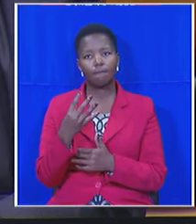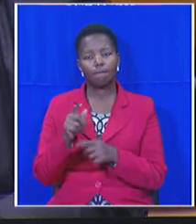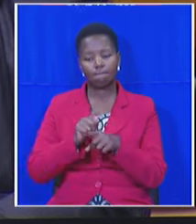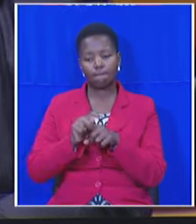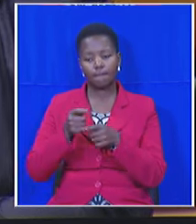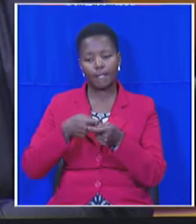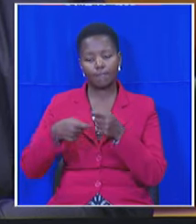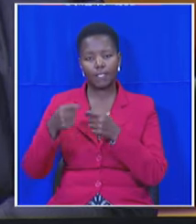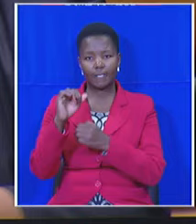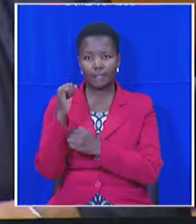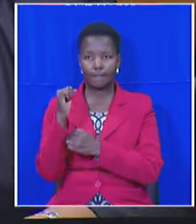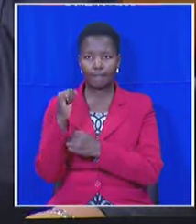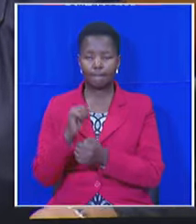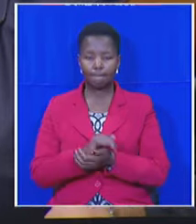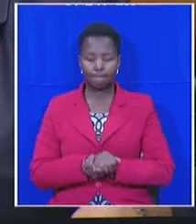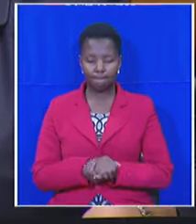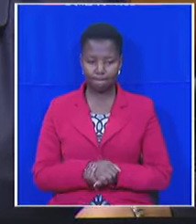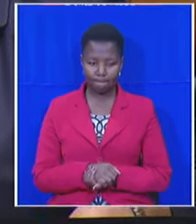industry.